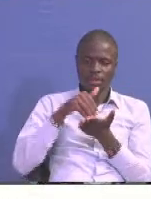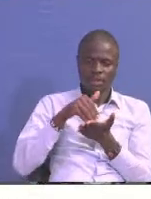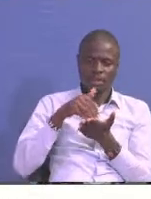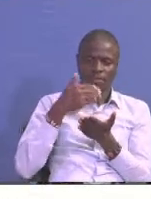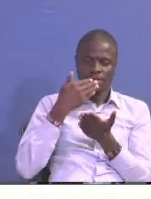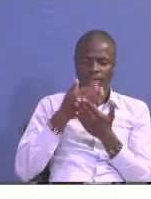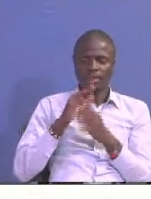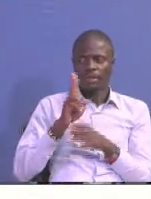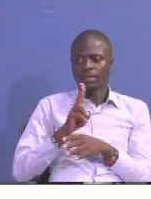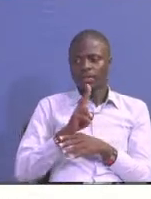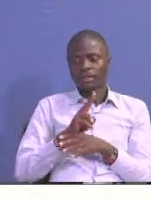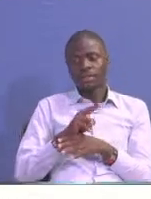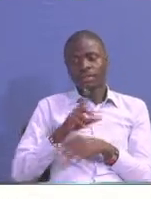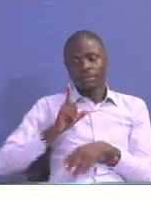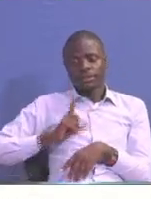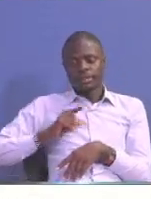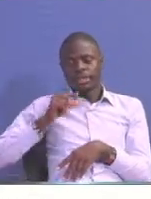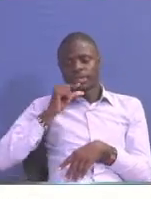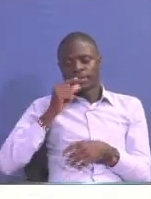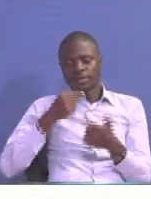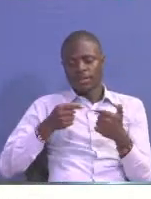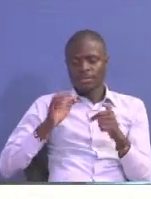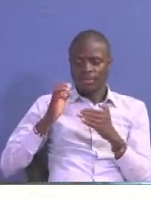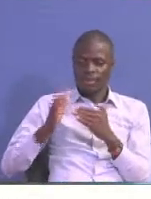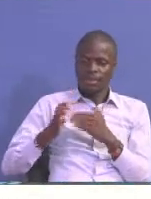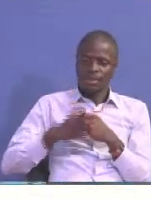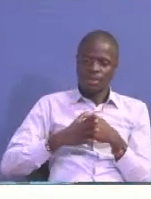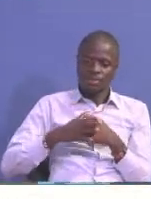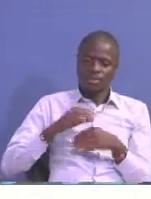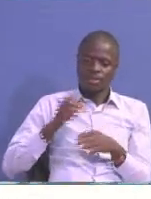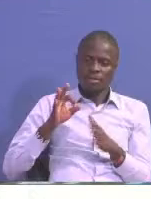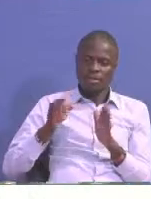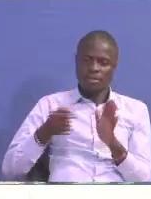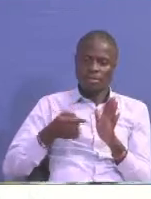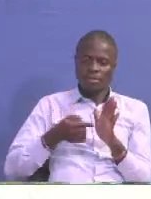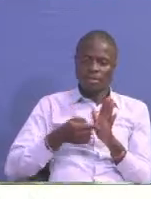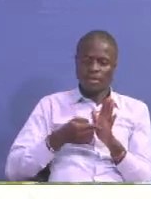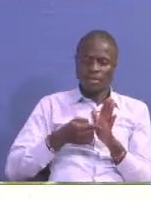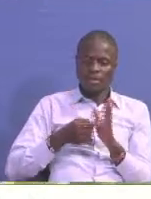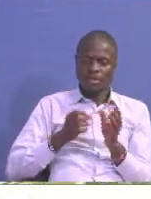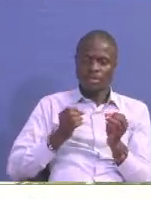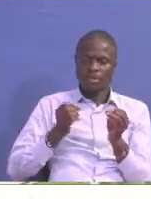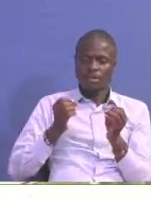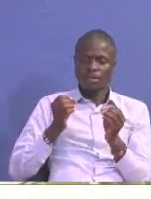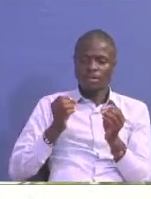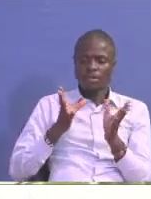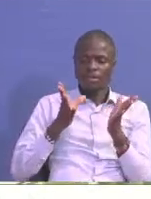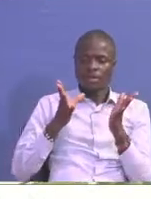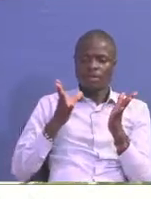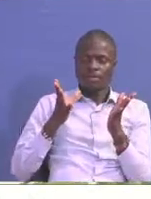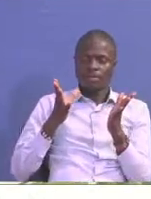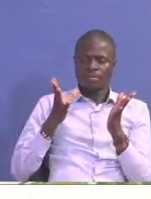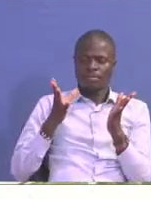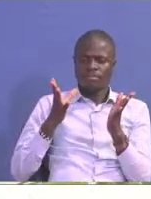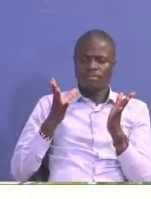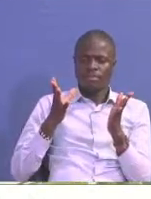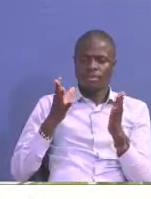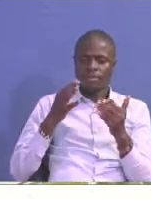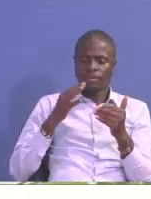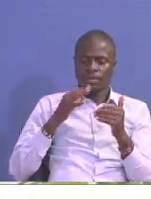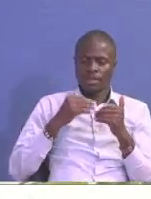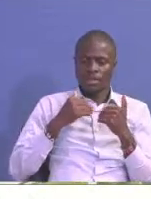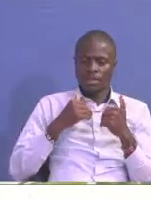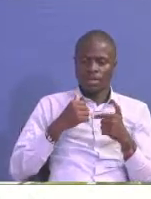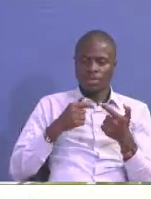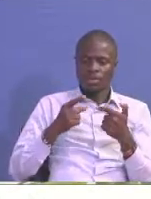us. Ladies and gentlemen, we've come to the end of the inaugural public lecture series. Thank you all so much. We shall now